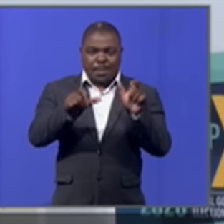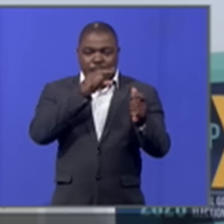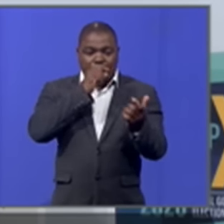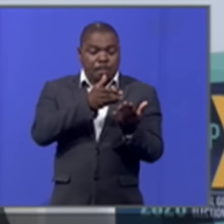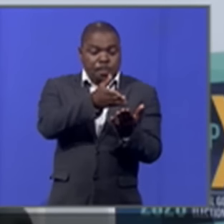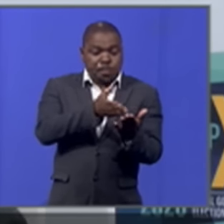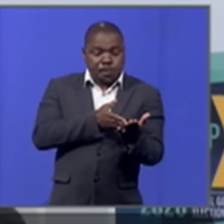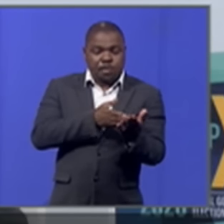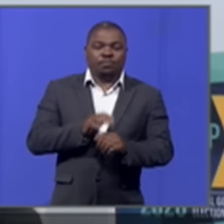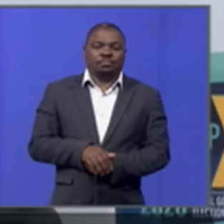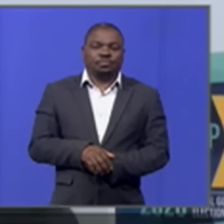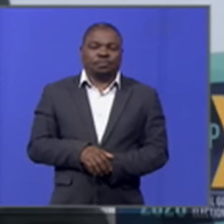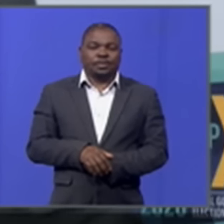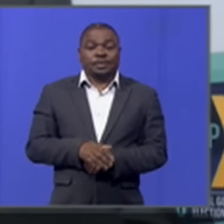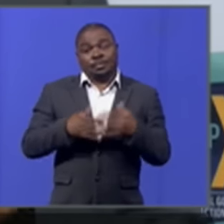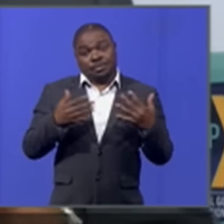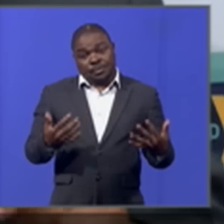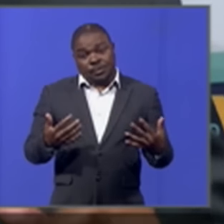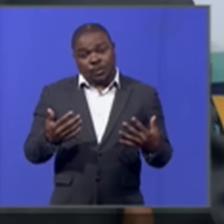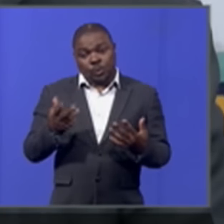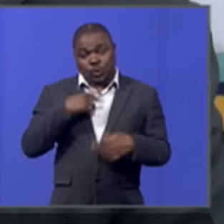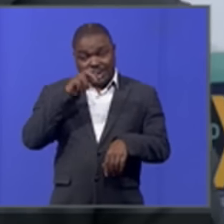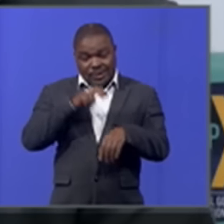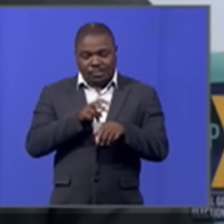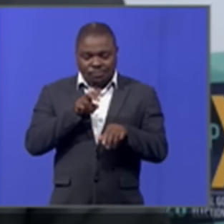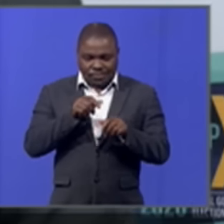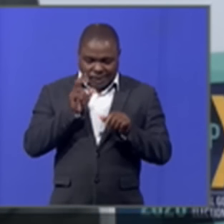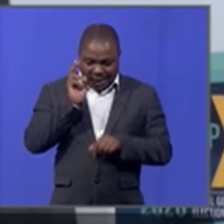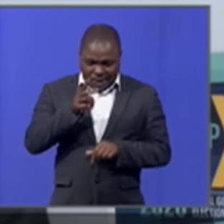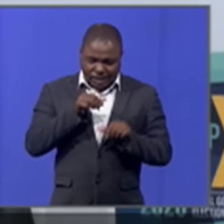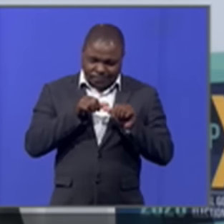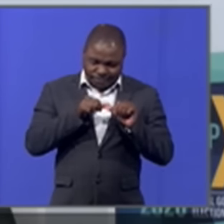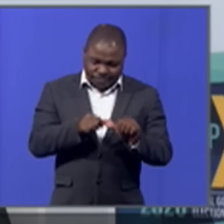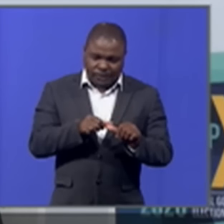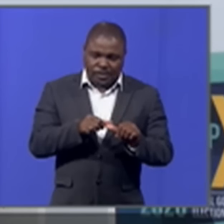And it is so, and I think we need to re-emphasize the following.